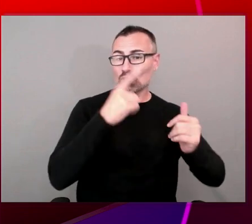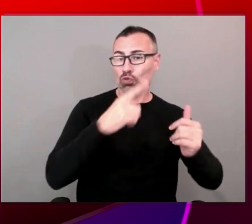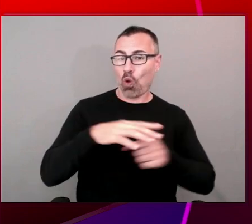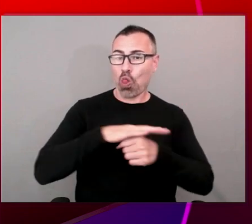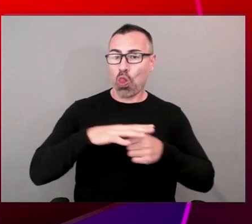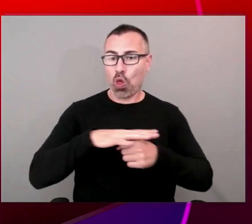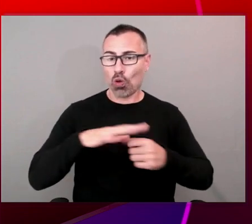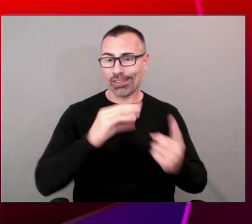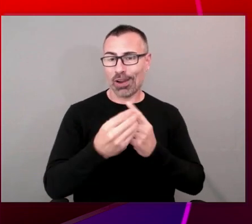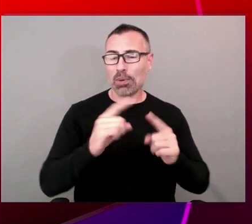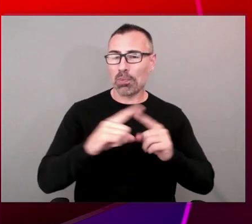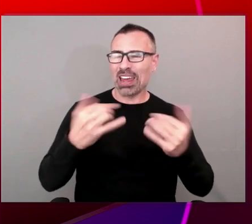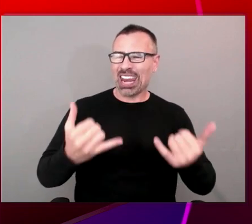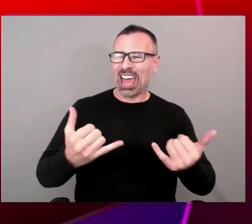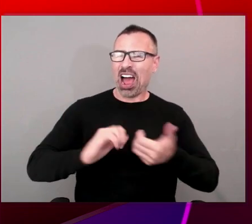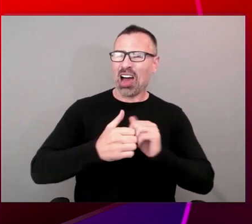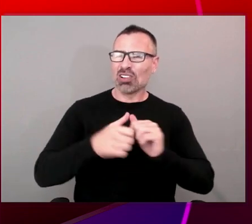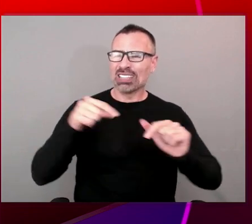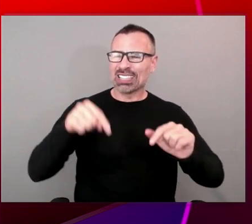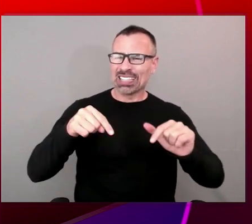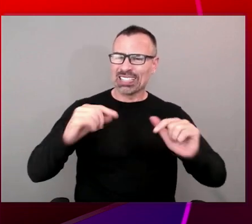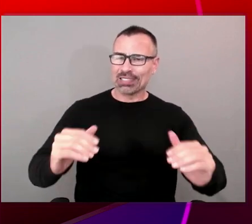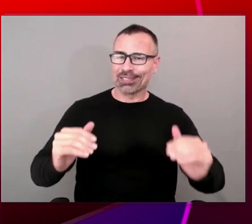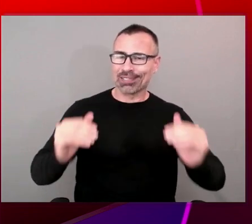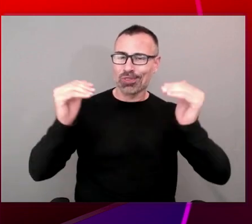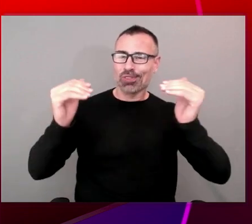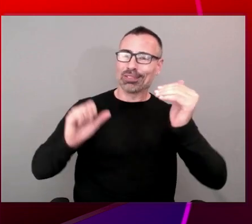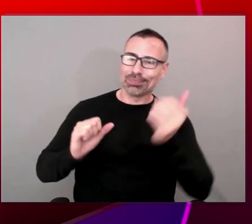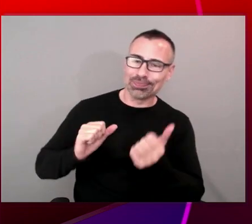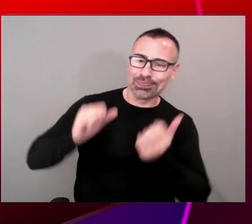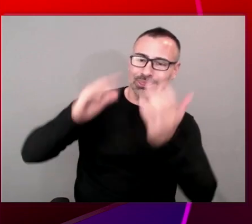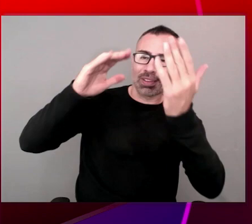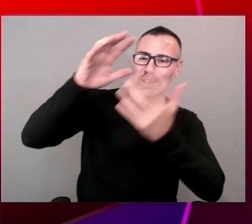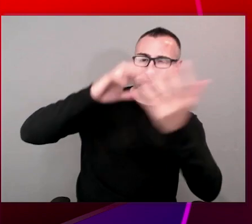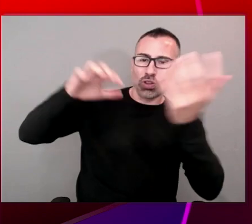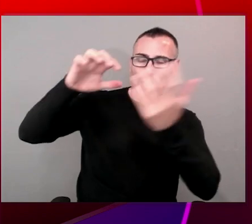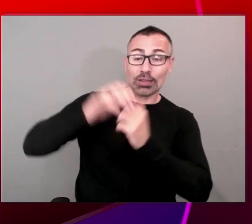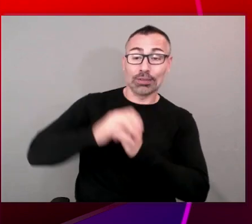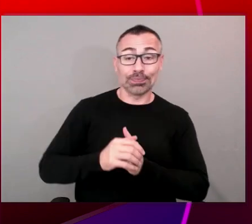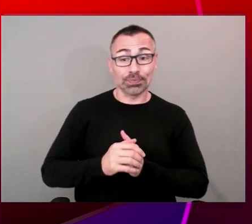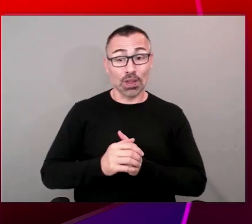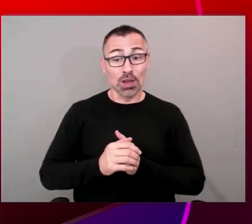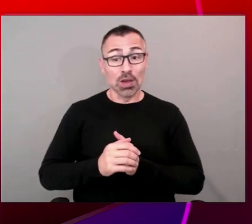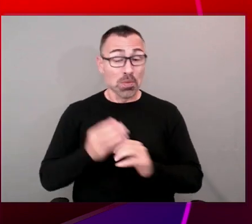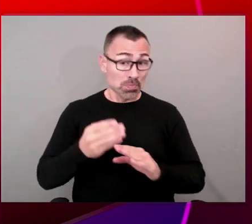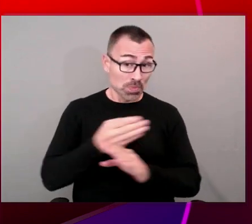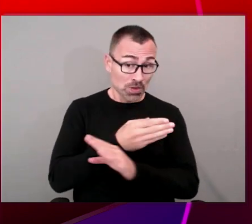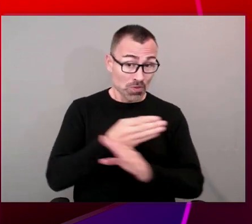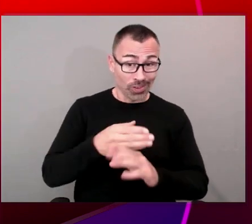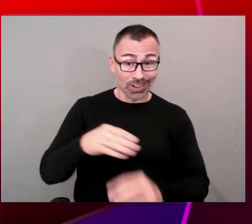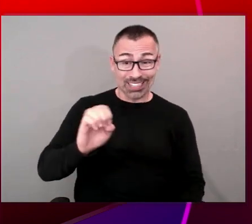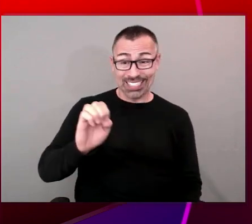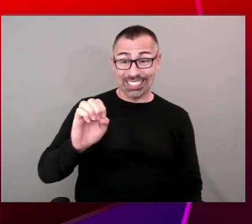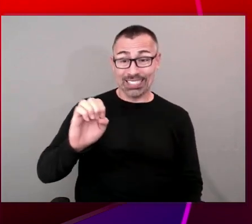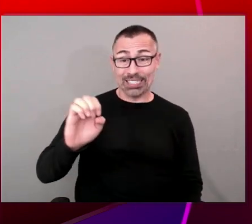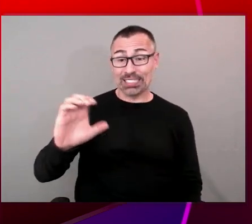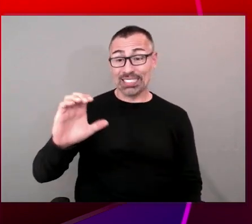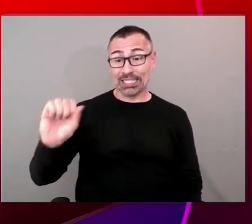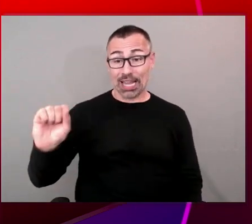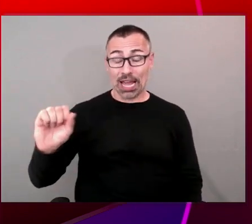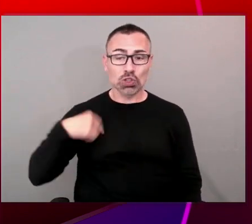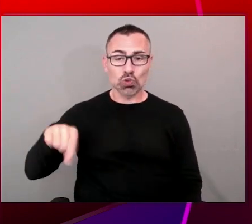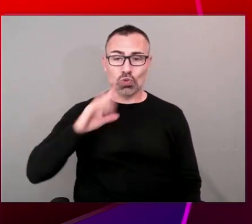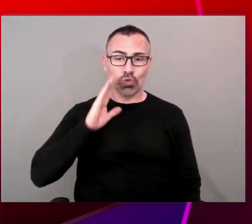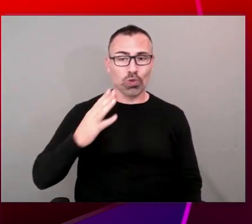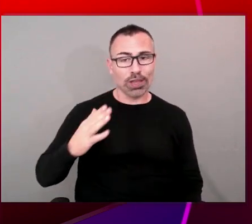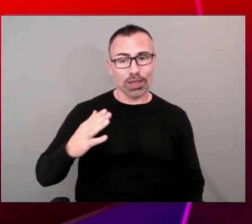into the cloud? So way back when, prior to ECS existing, we would all launch our AMIs, run